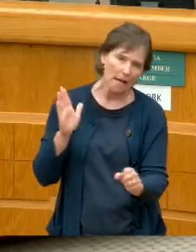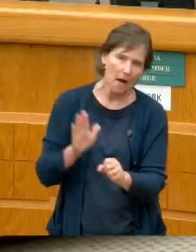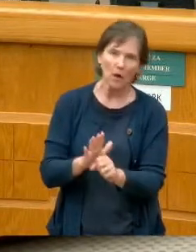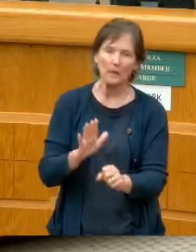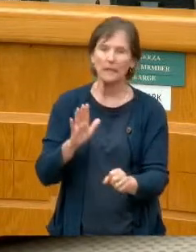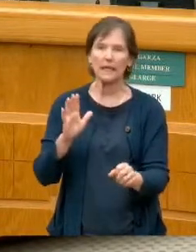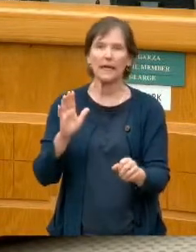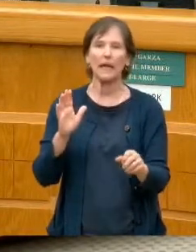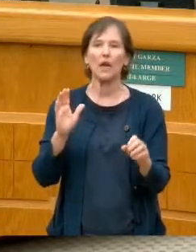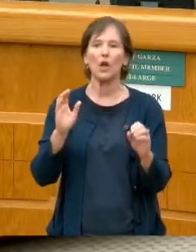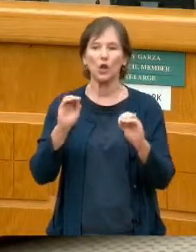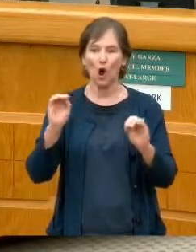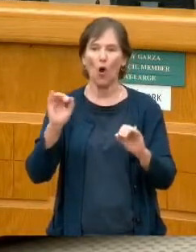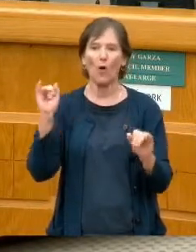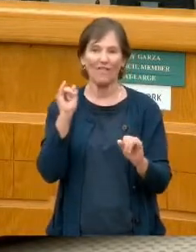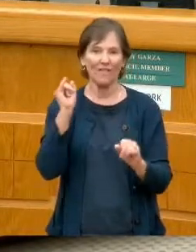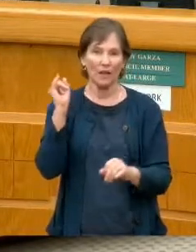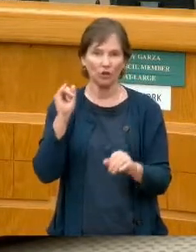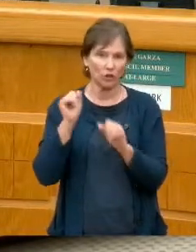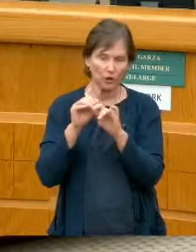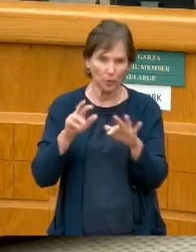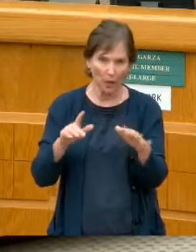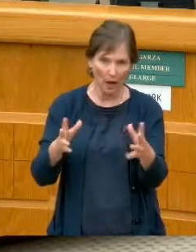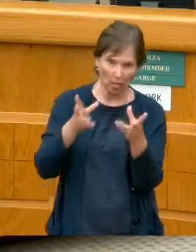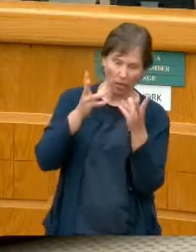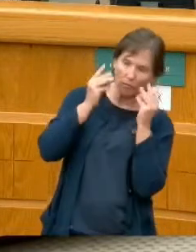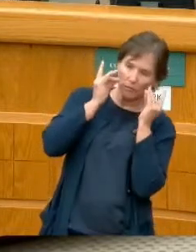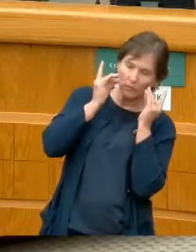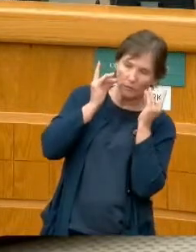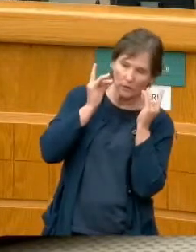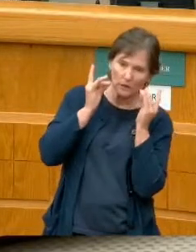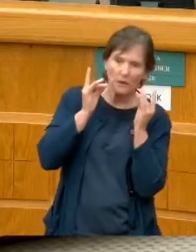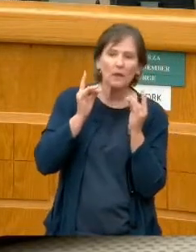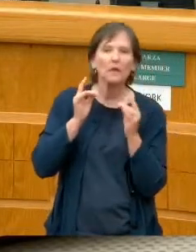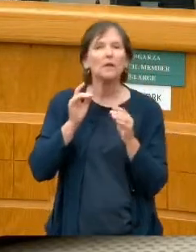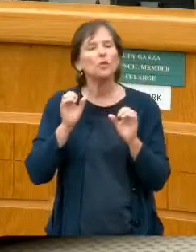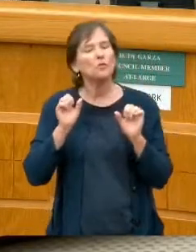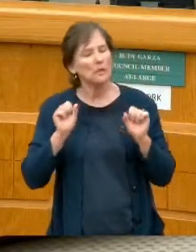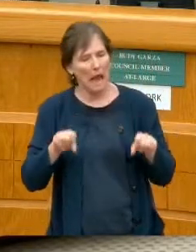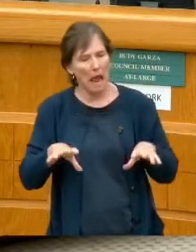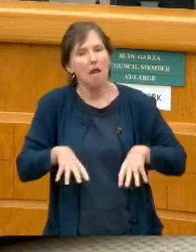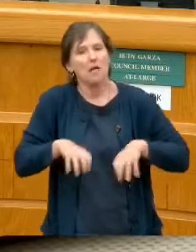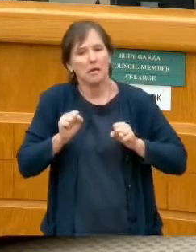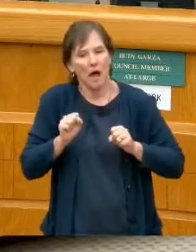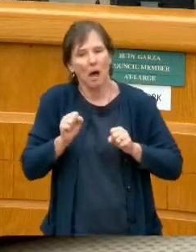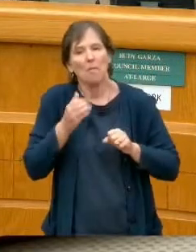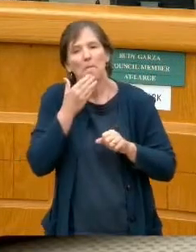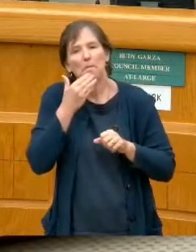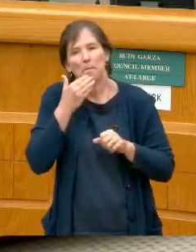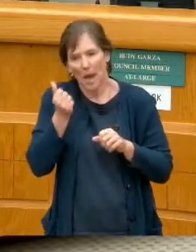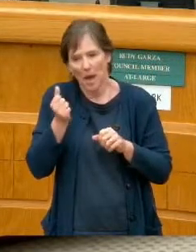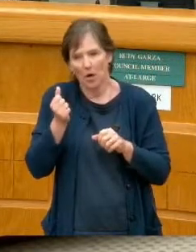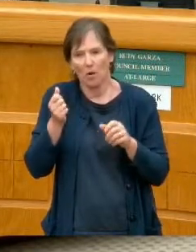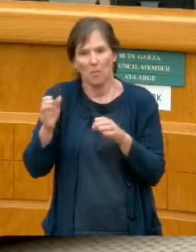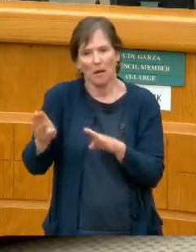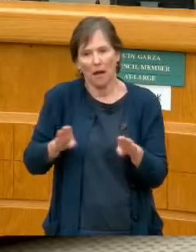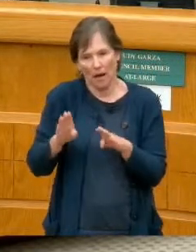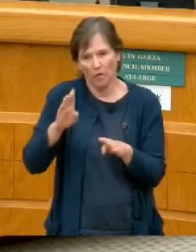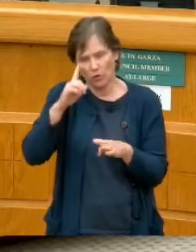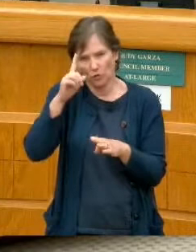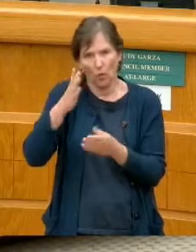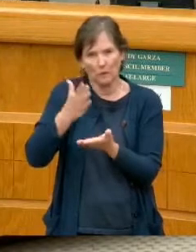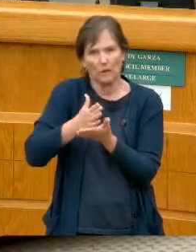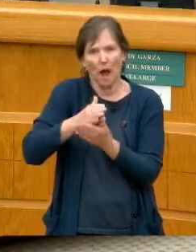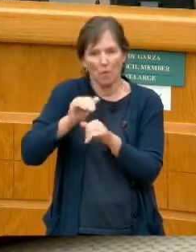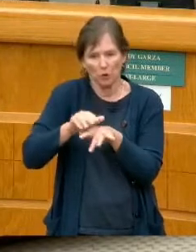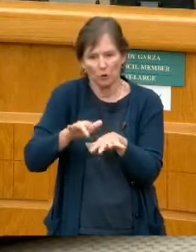risk and how to adopt different types of prevention measures to protect yourself and to help reduce the spread of COVID-19. The